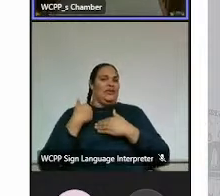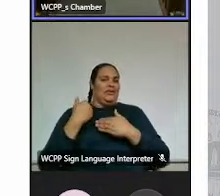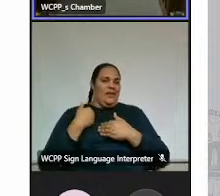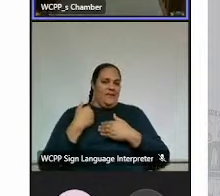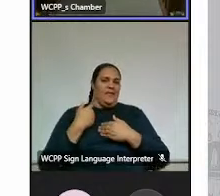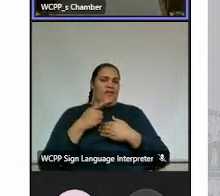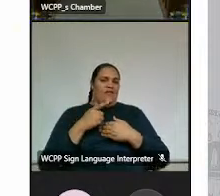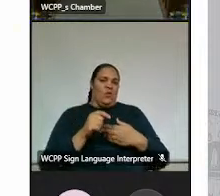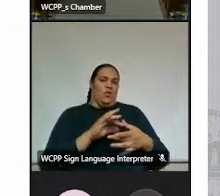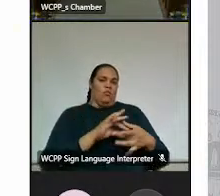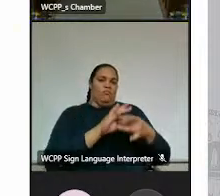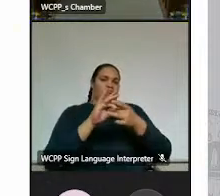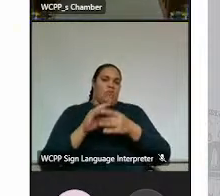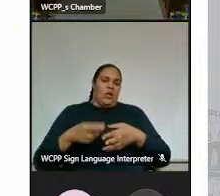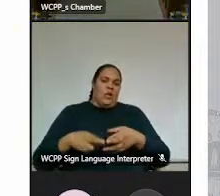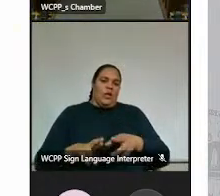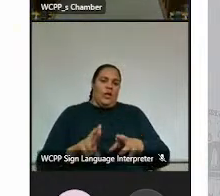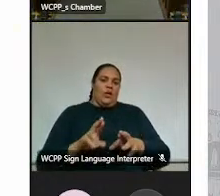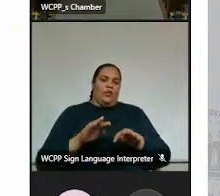road traffic.